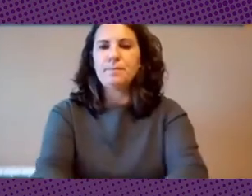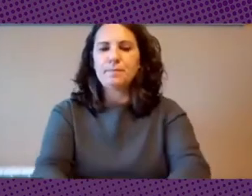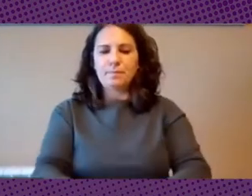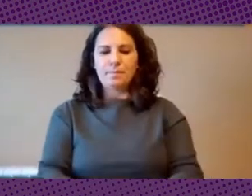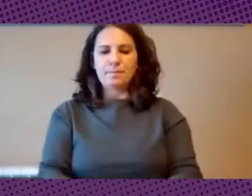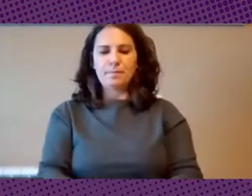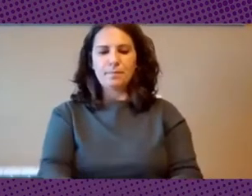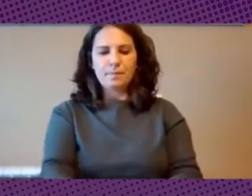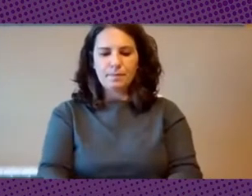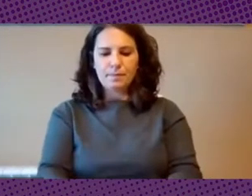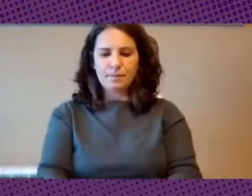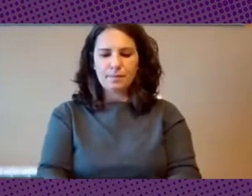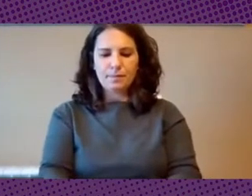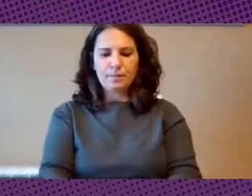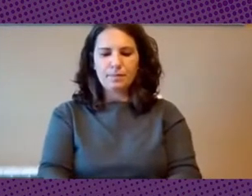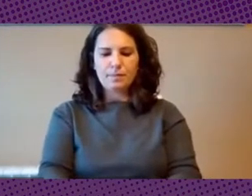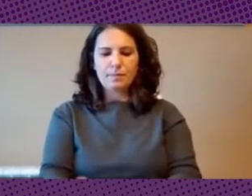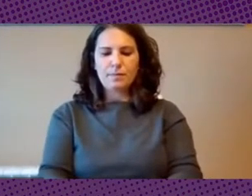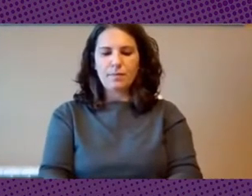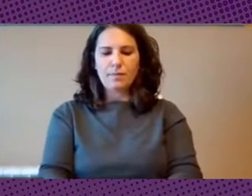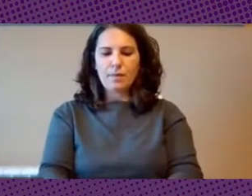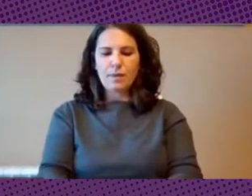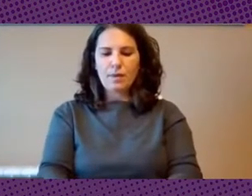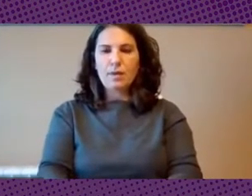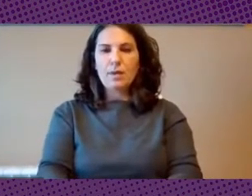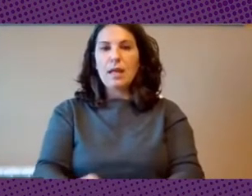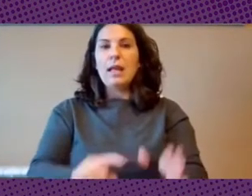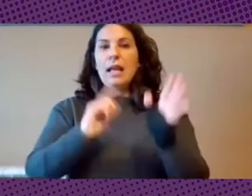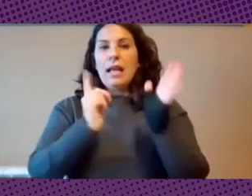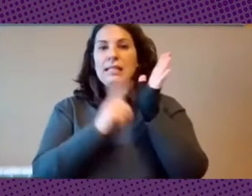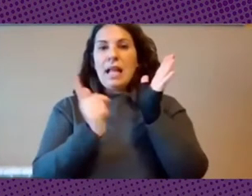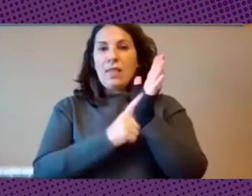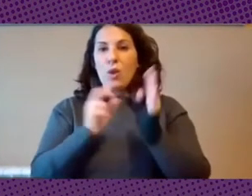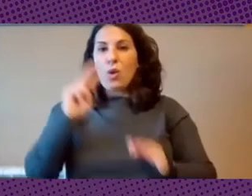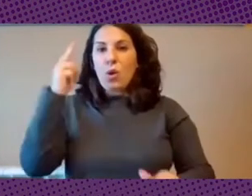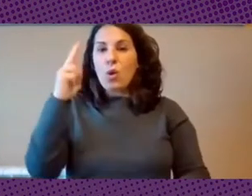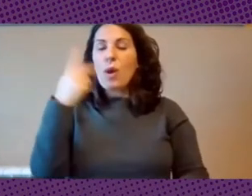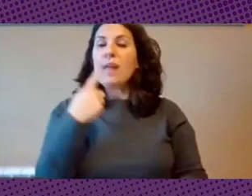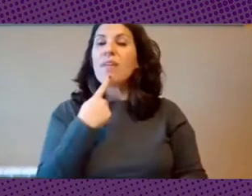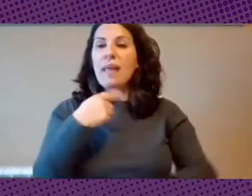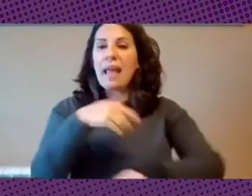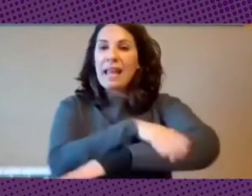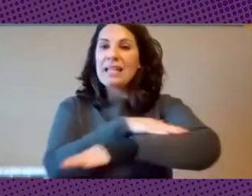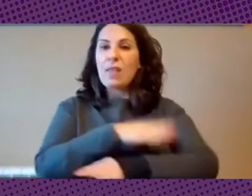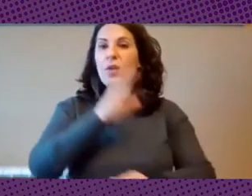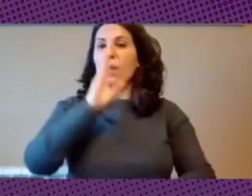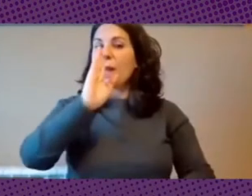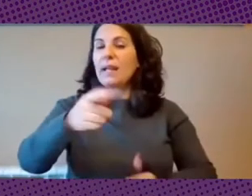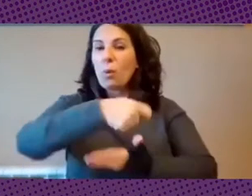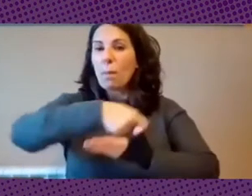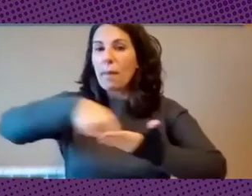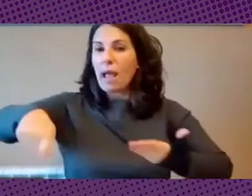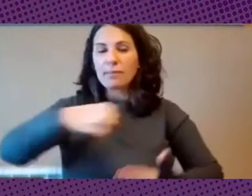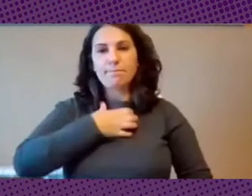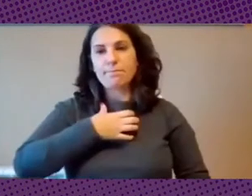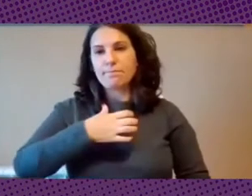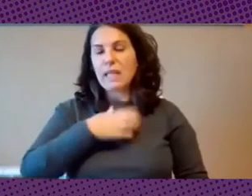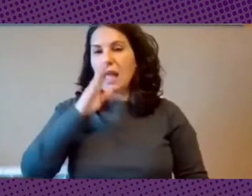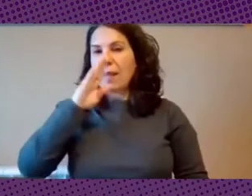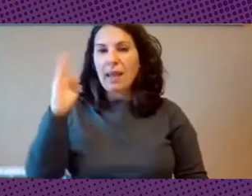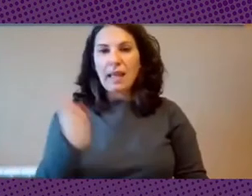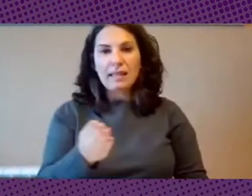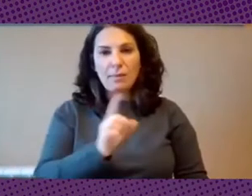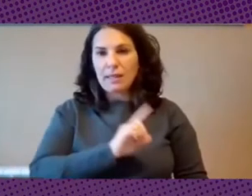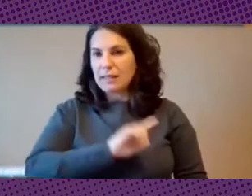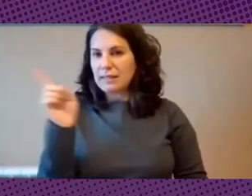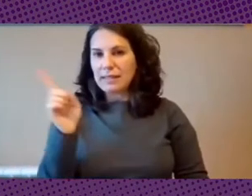state cannot pay directly and indirectly through these de-risking measures. It cannot pay